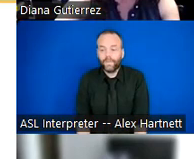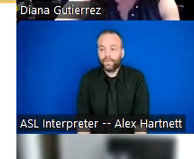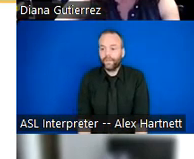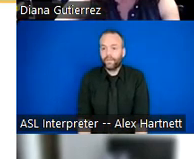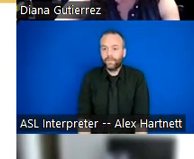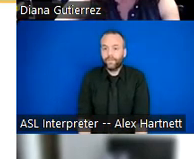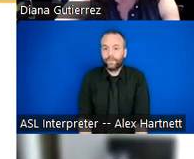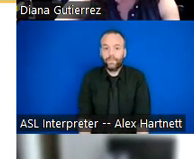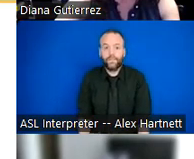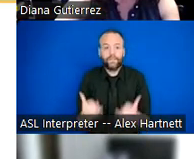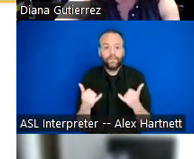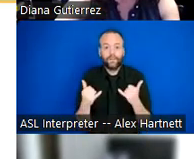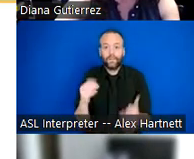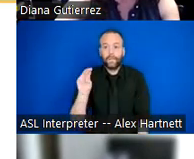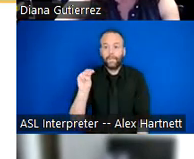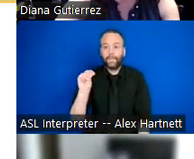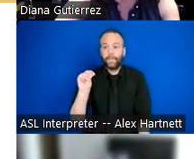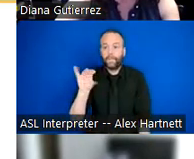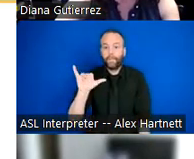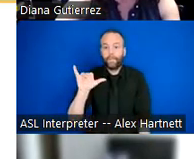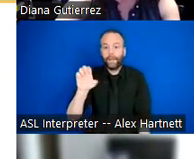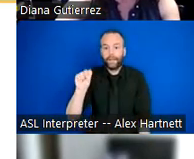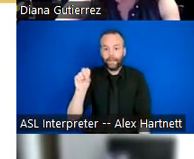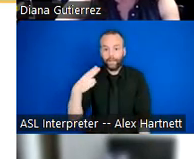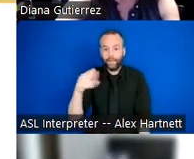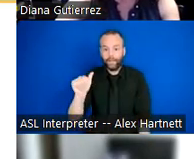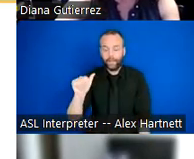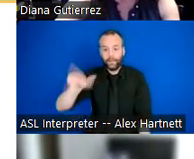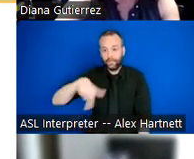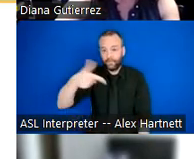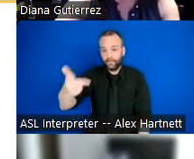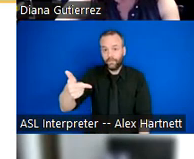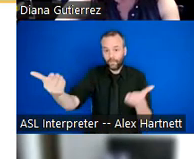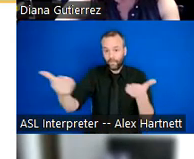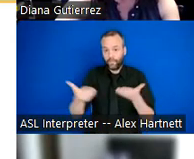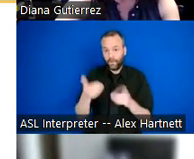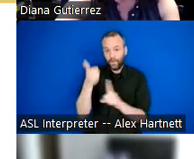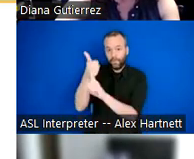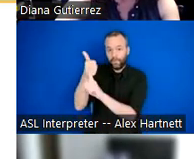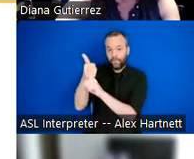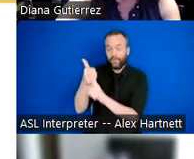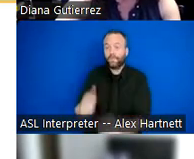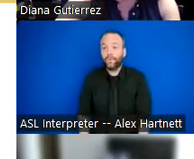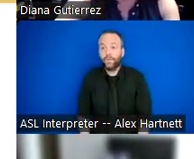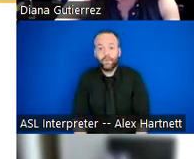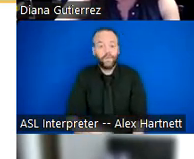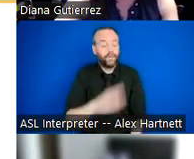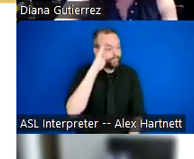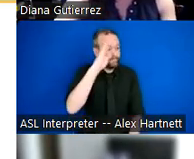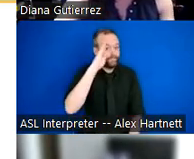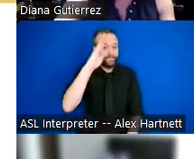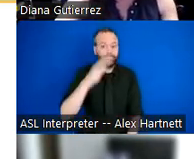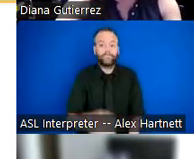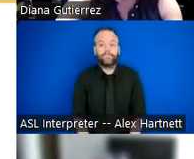Yep, and we have Maisha as well. If she can, I'll hand it over, Maisha, for you to introduce yourself. Thank you, Becky and Diana. Good